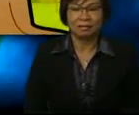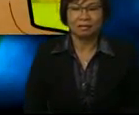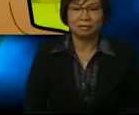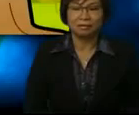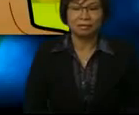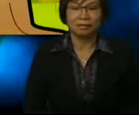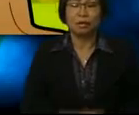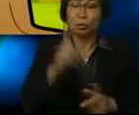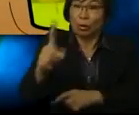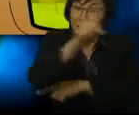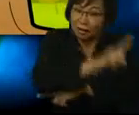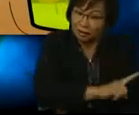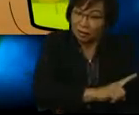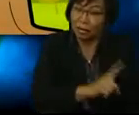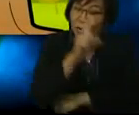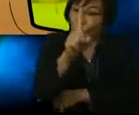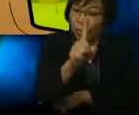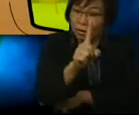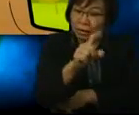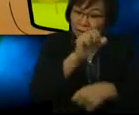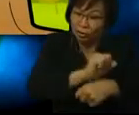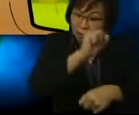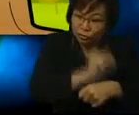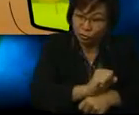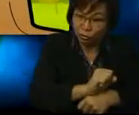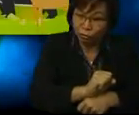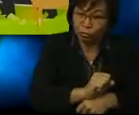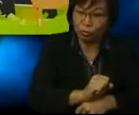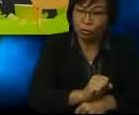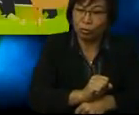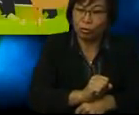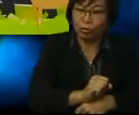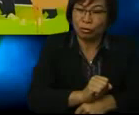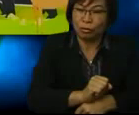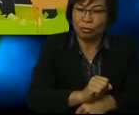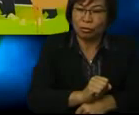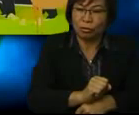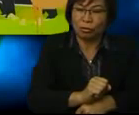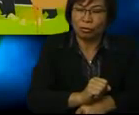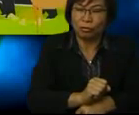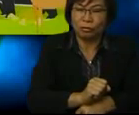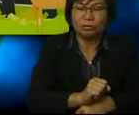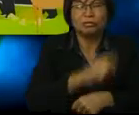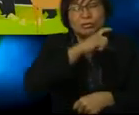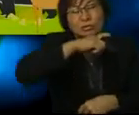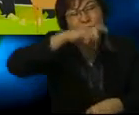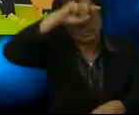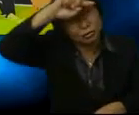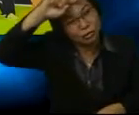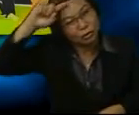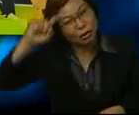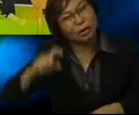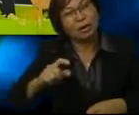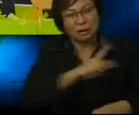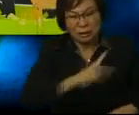One day, there was a drought, a very long drought. King Tiger called up all the forest